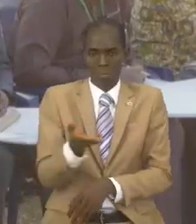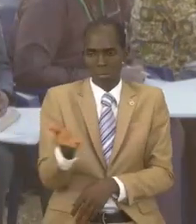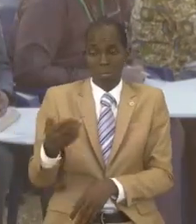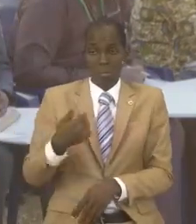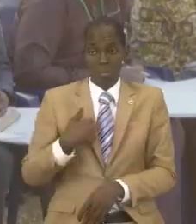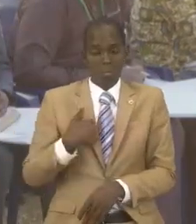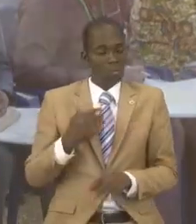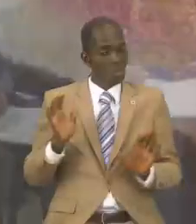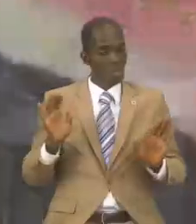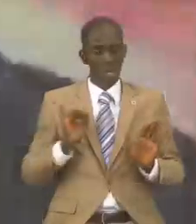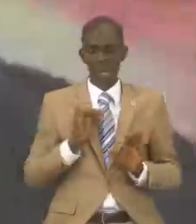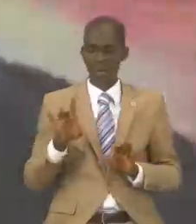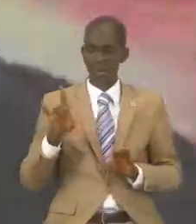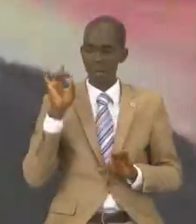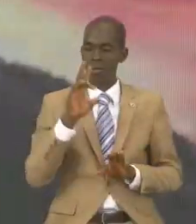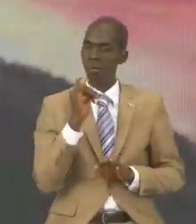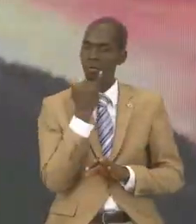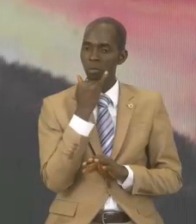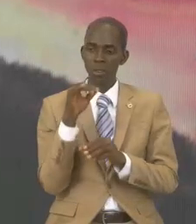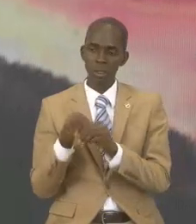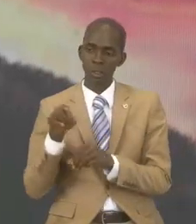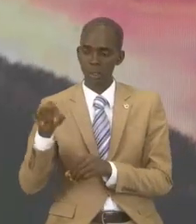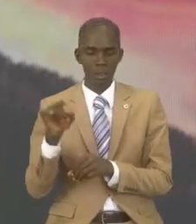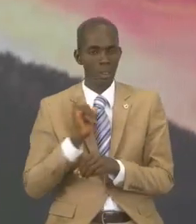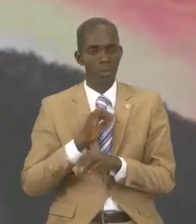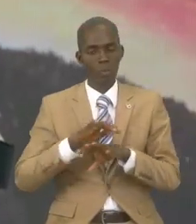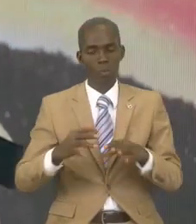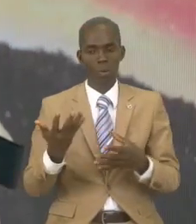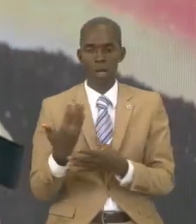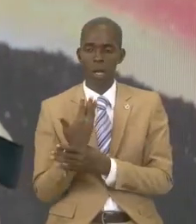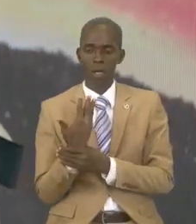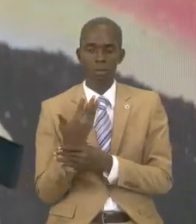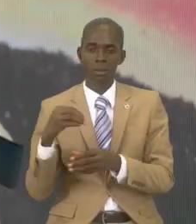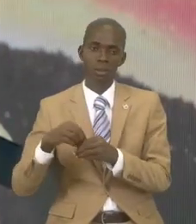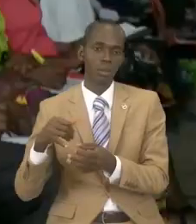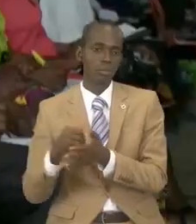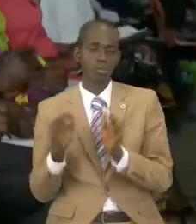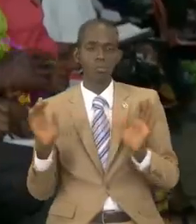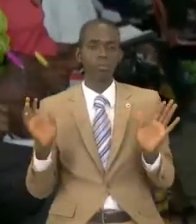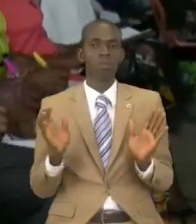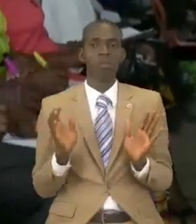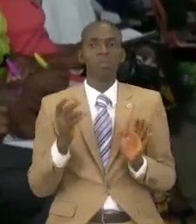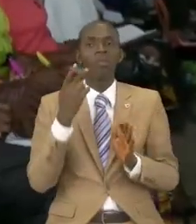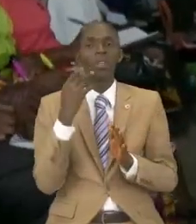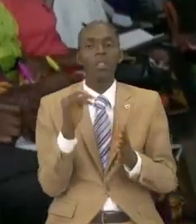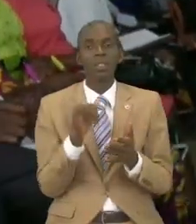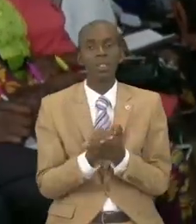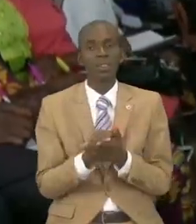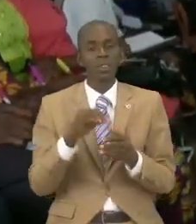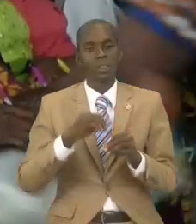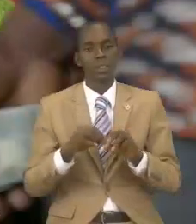I find no fault in him. Look at 2 Corinthians chapter 5,